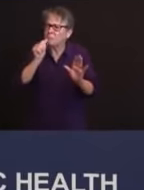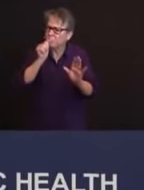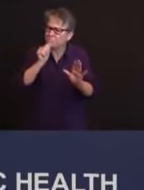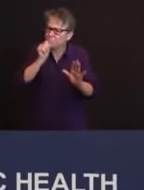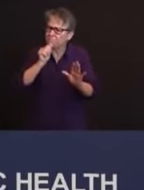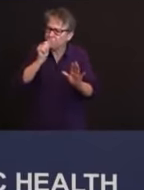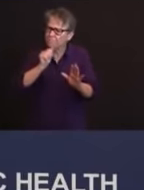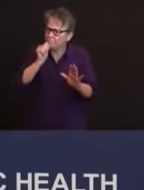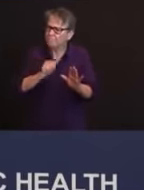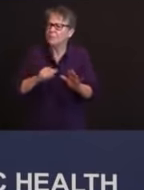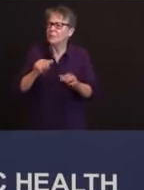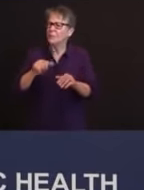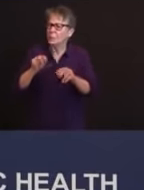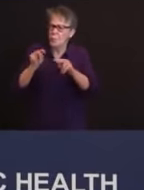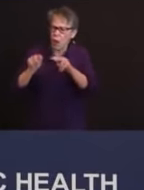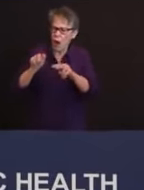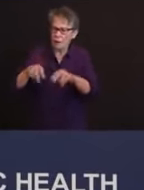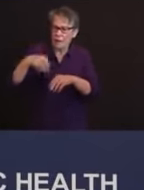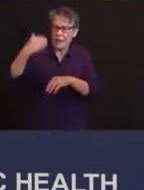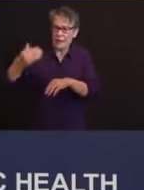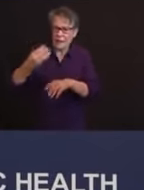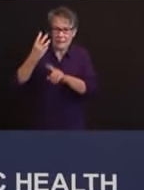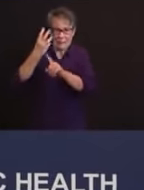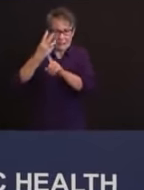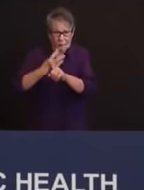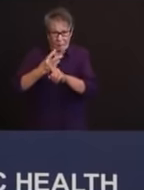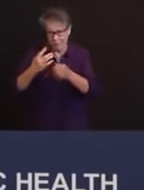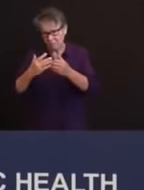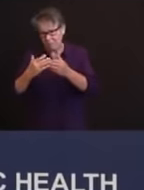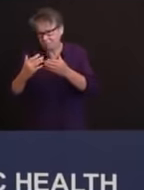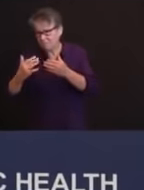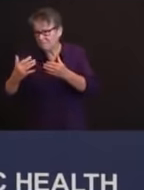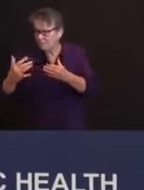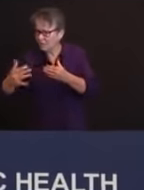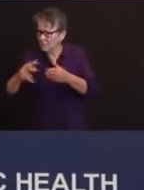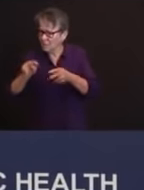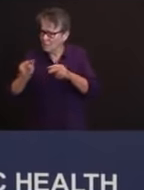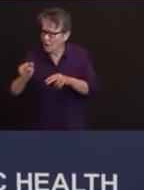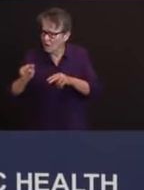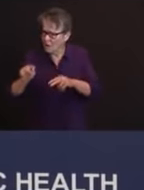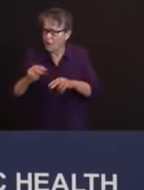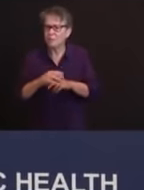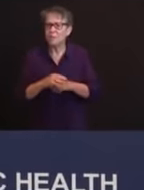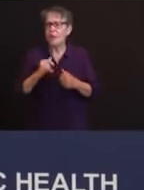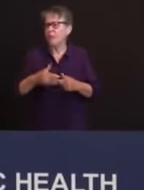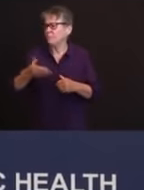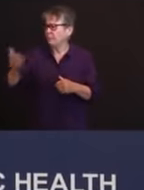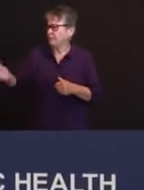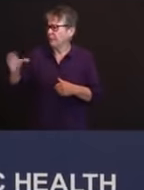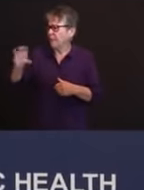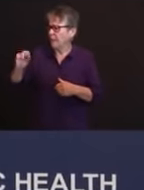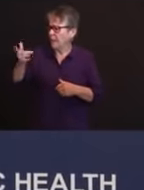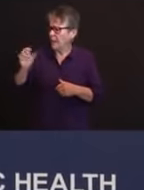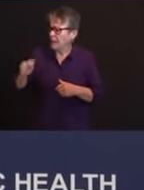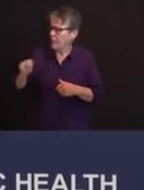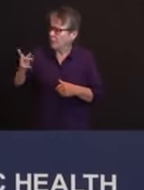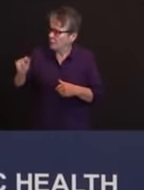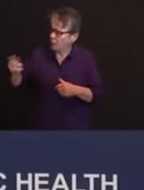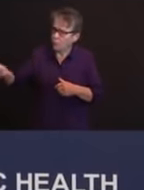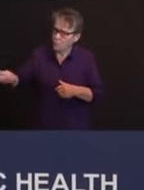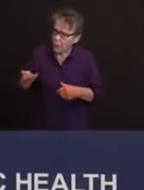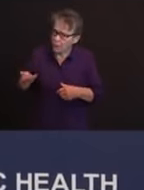job last night, as always. With that, Pat, welcome. Good to have you. A little bit closer than you were 5 minutes ago. Good to have you